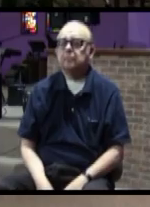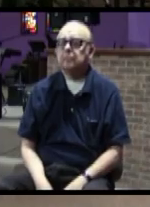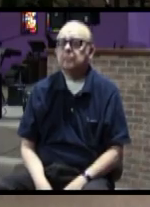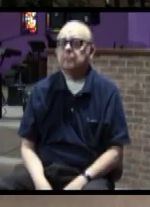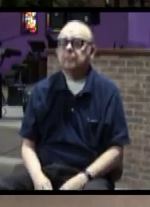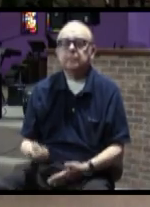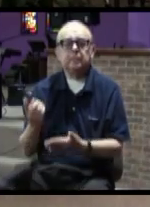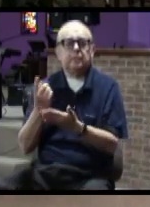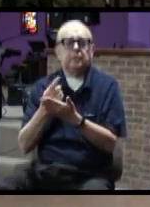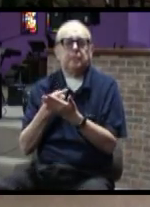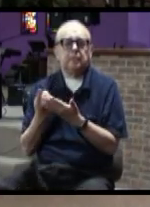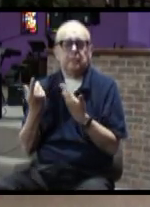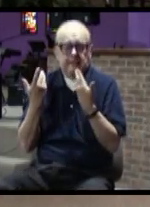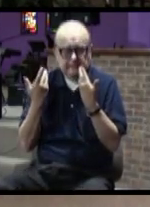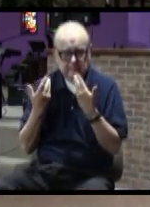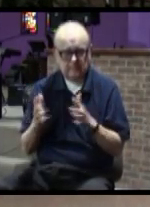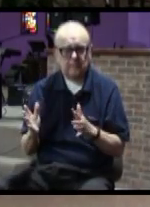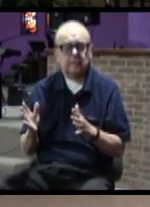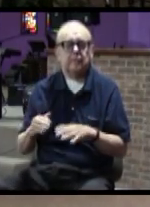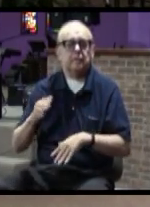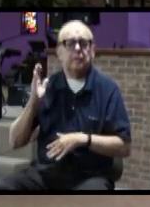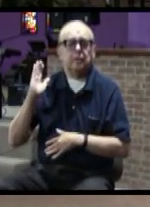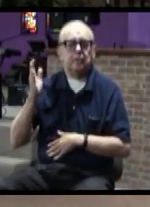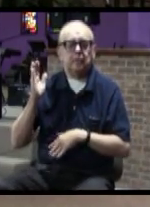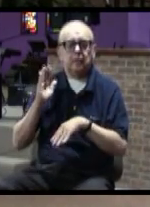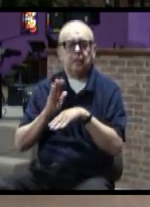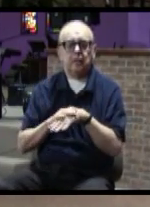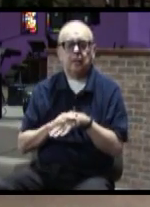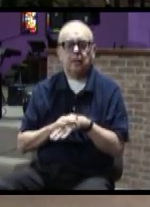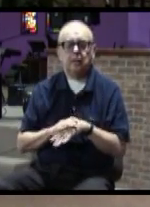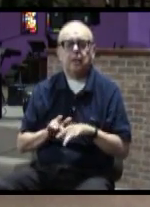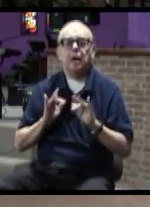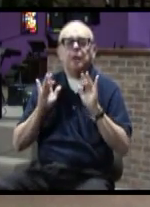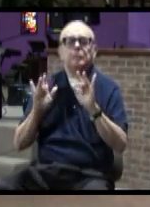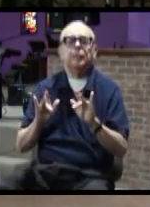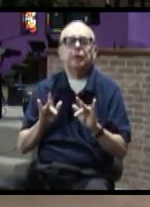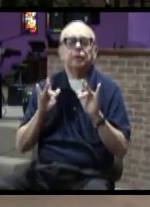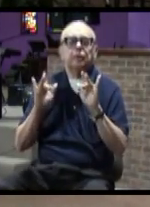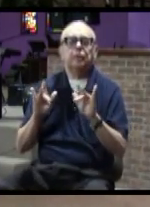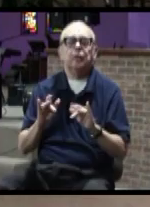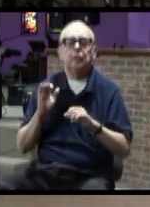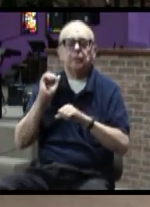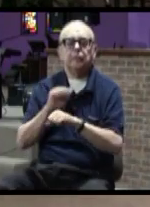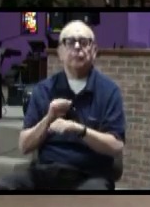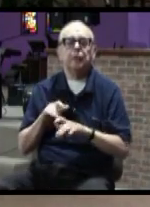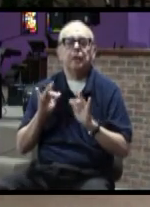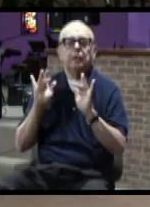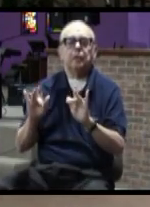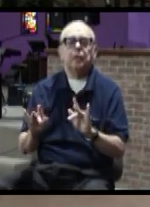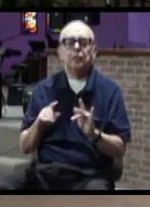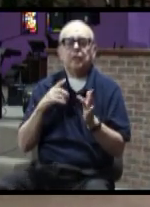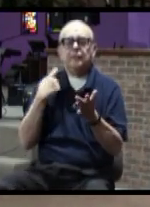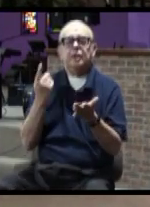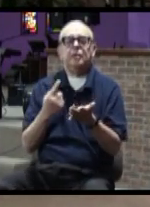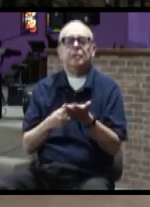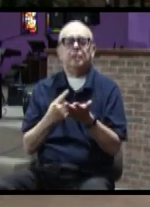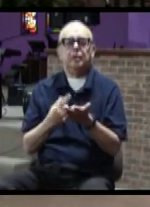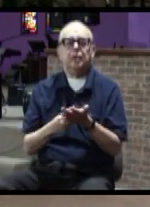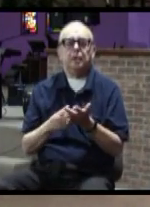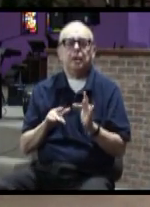And last week, as we finished up the sermon on the miracle of mercy, we're talking